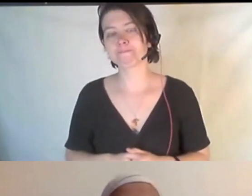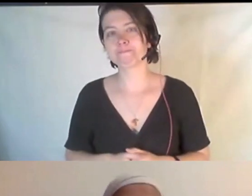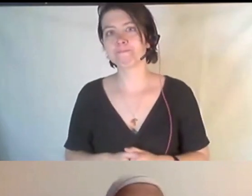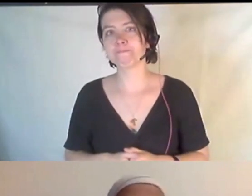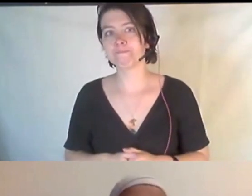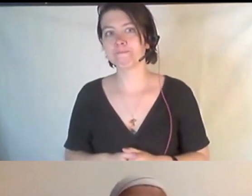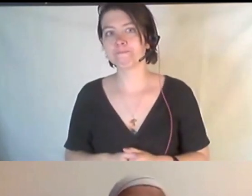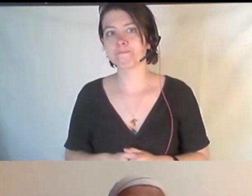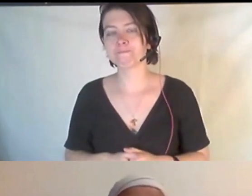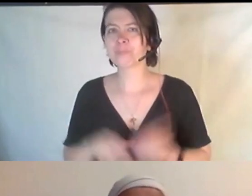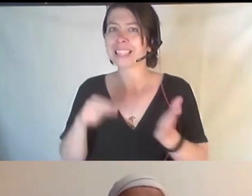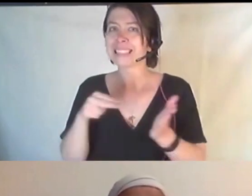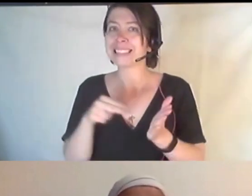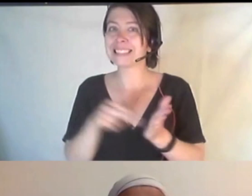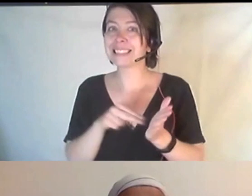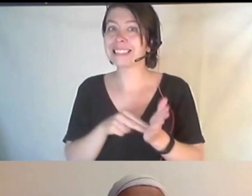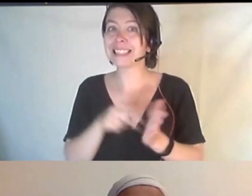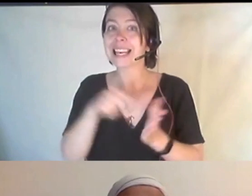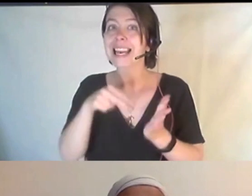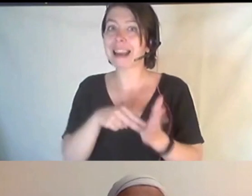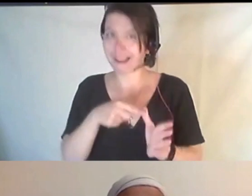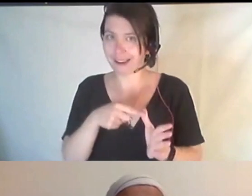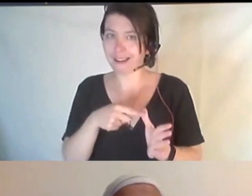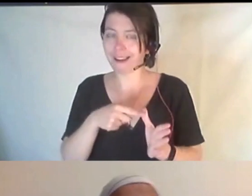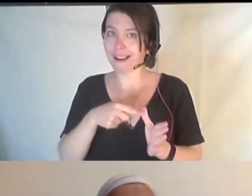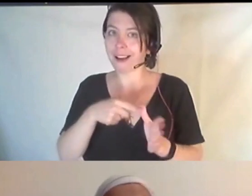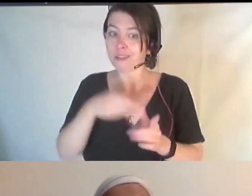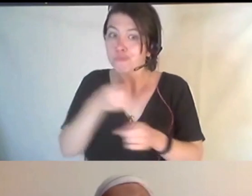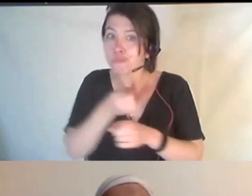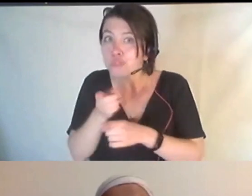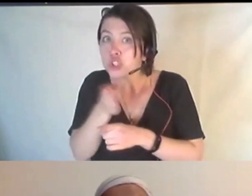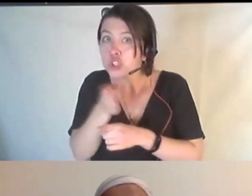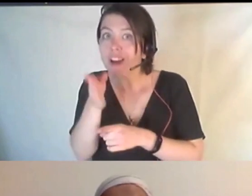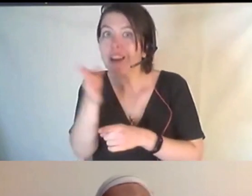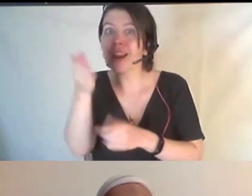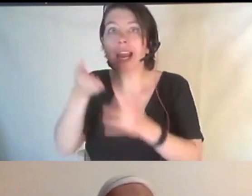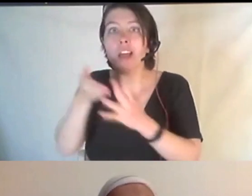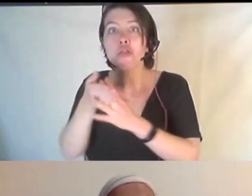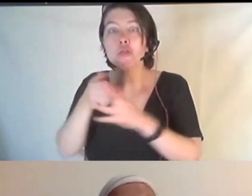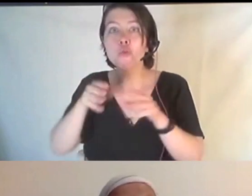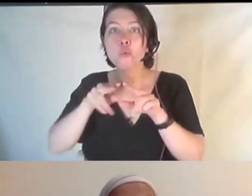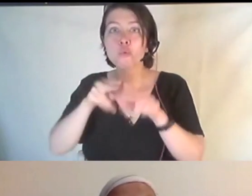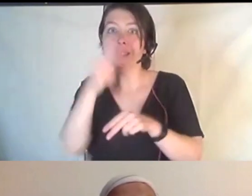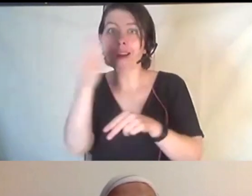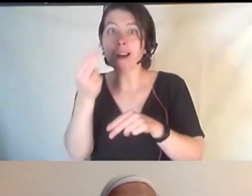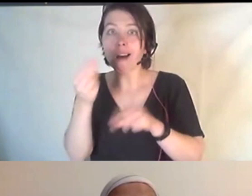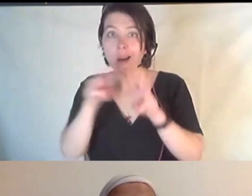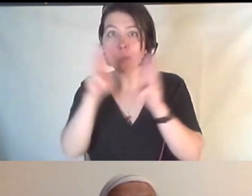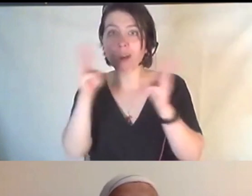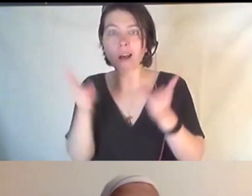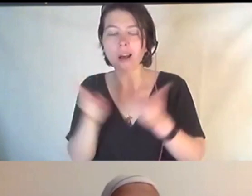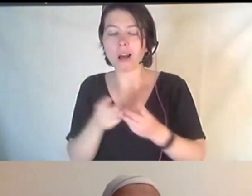Naina's journey to date through the art world, as I said previously, been utterly fascinating